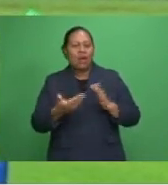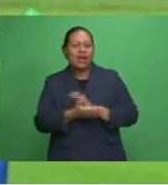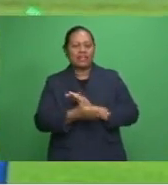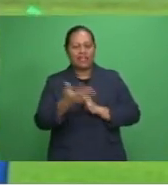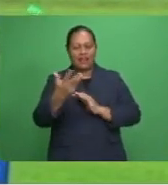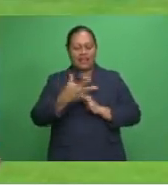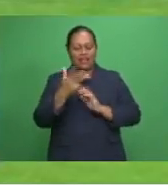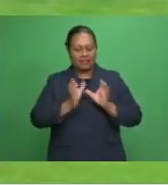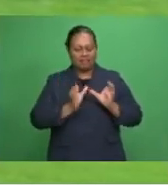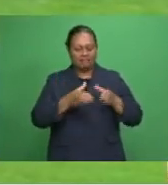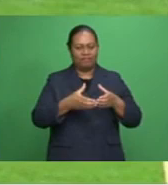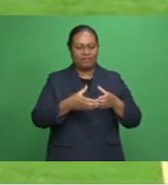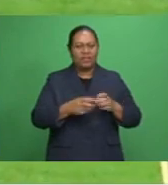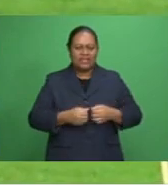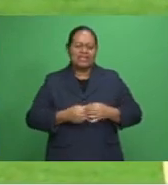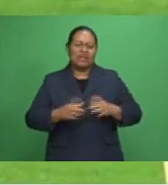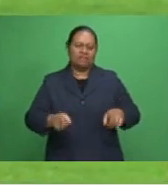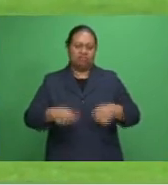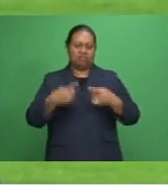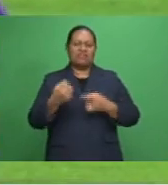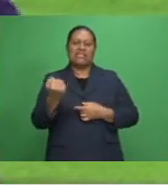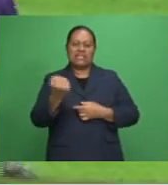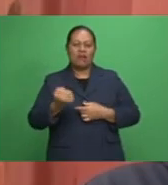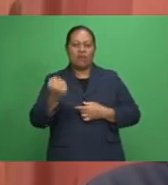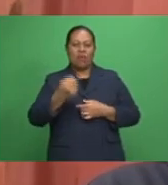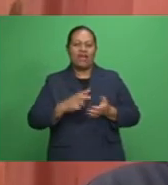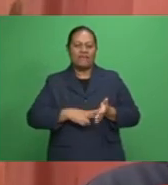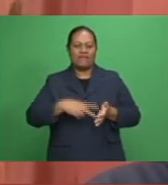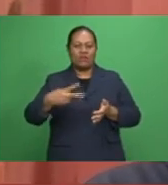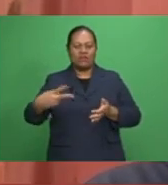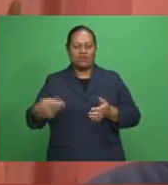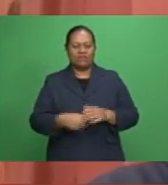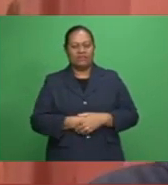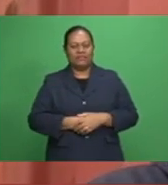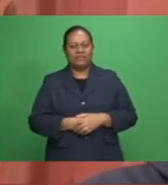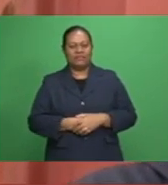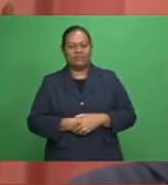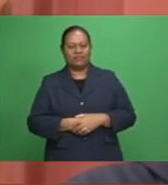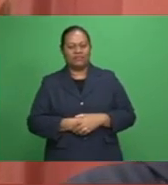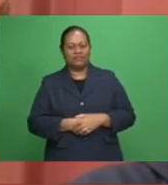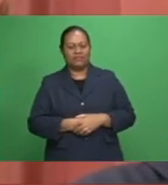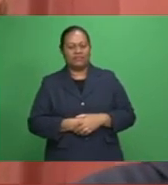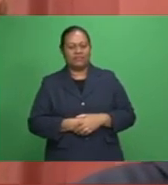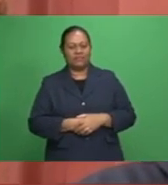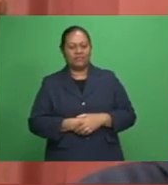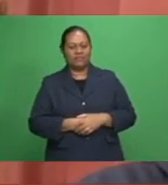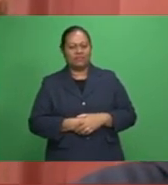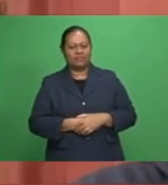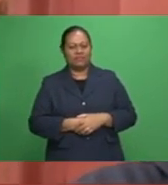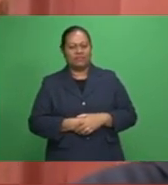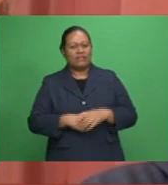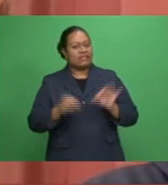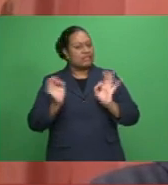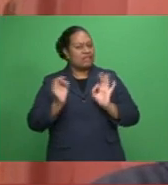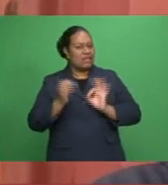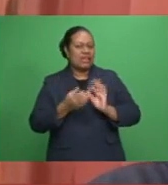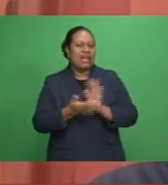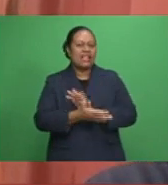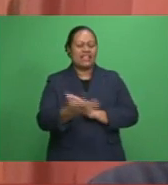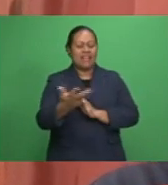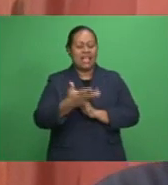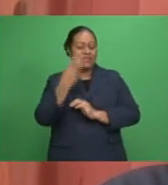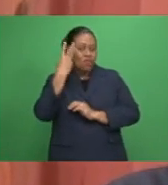some competition with Samoa and Vanuatu. 3 different squads, so there's no under-19 World Cup for the